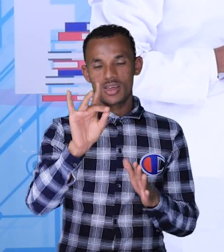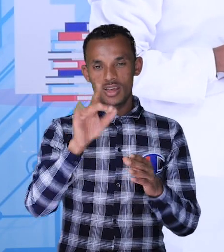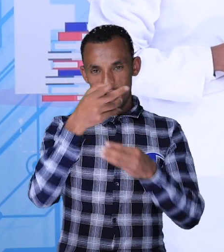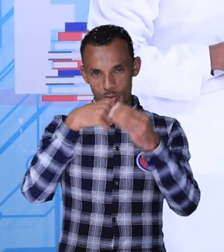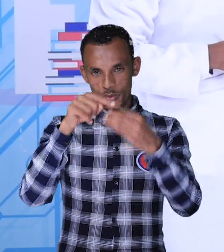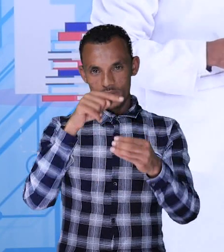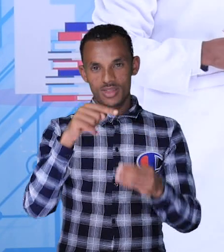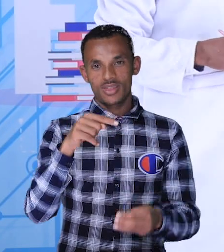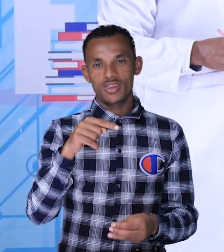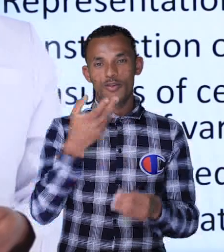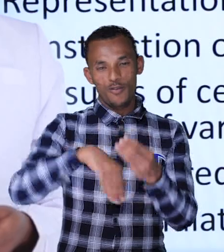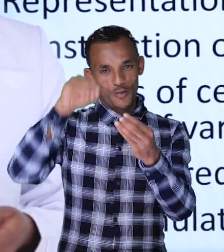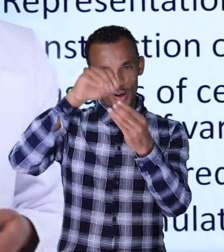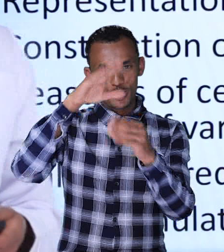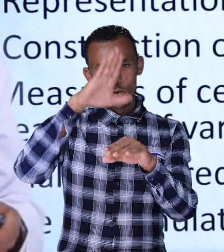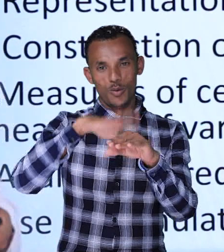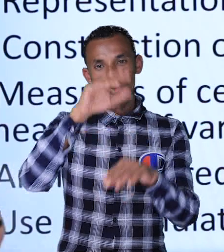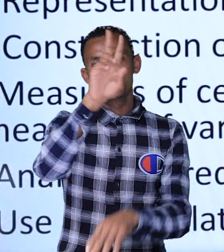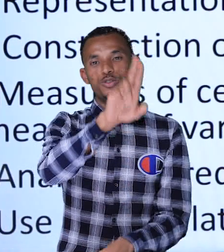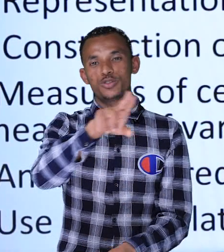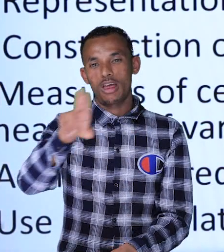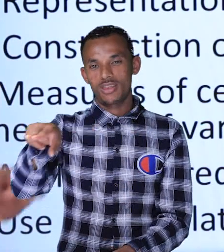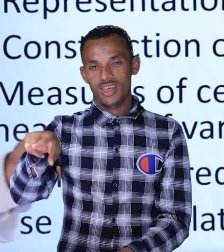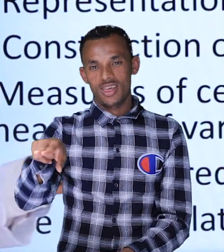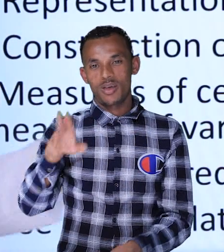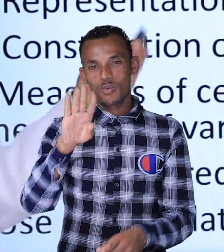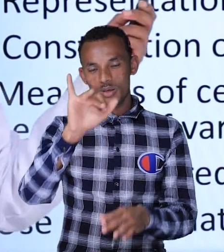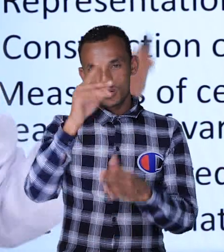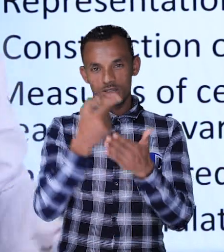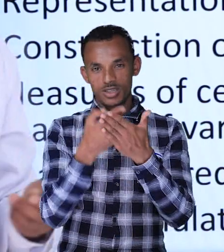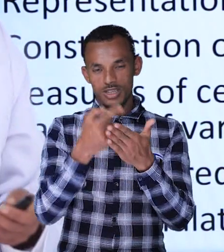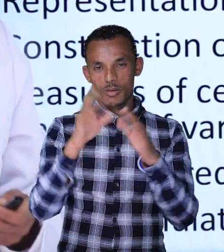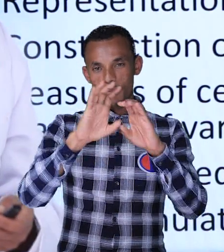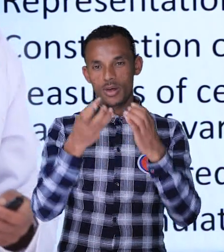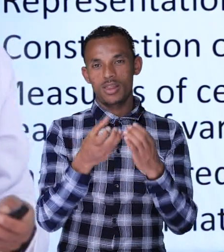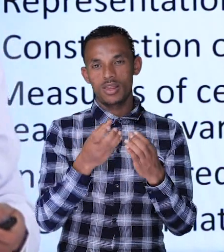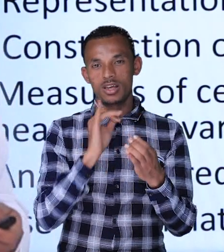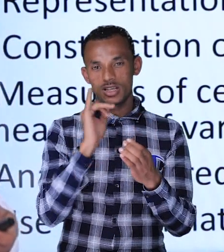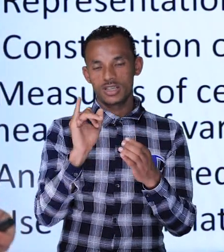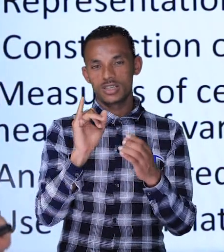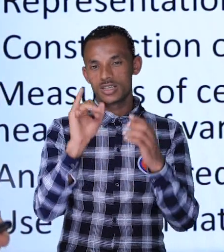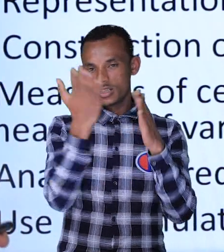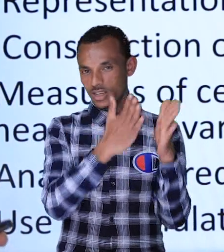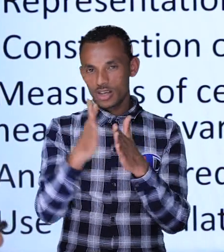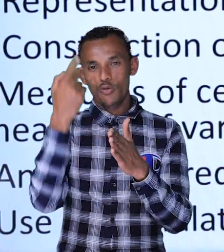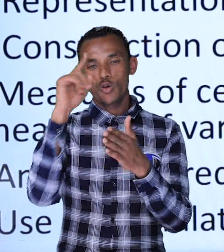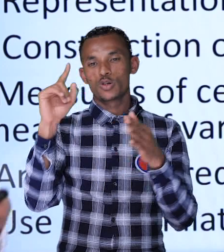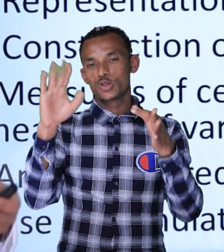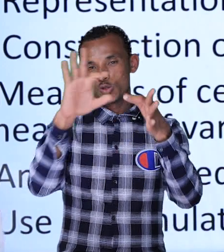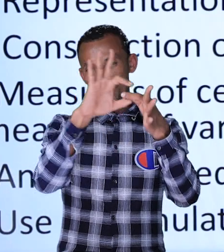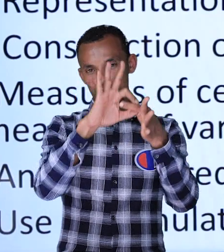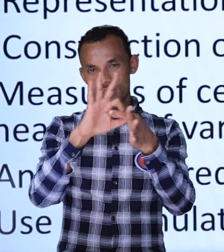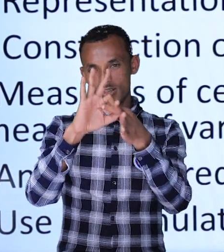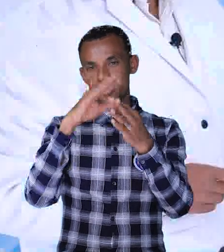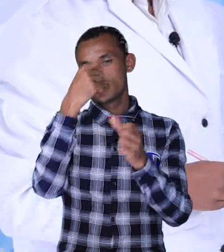about further on statistics. By the way, this part is designed for social science